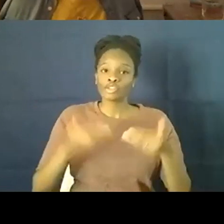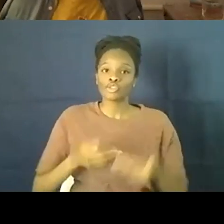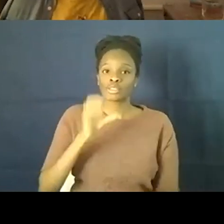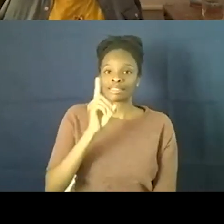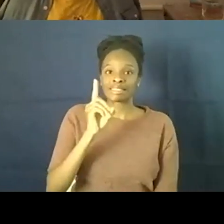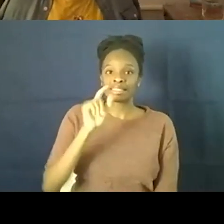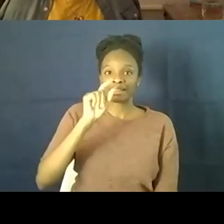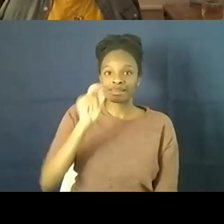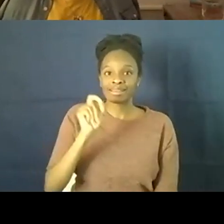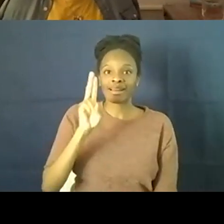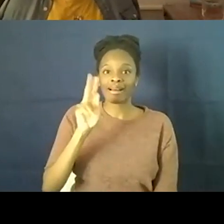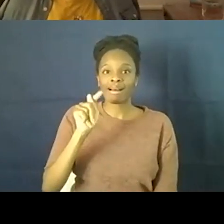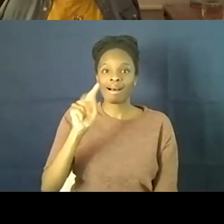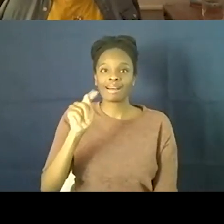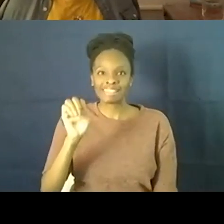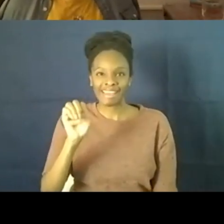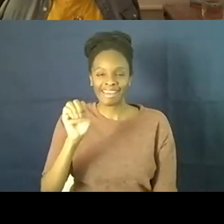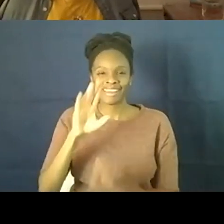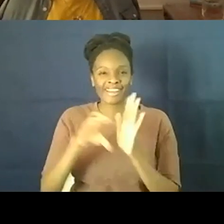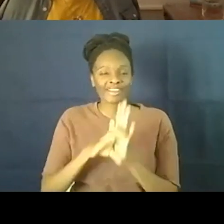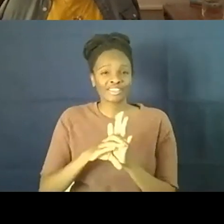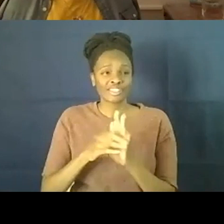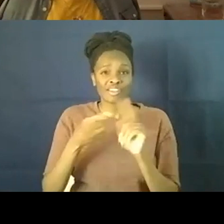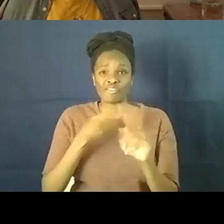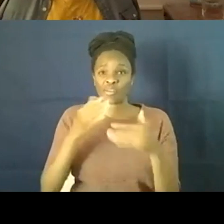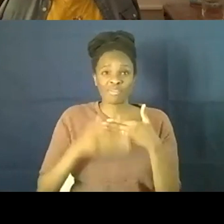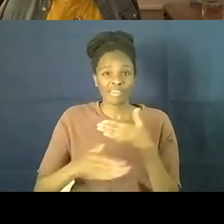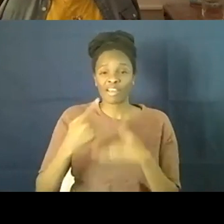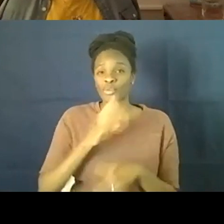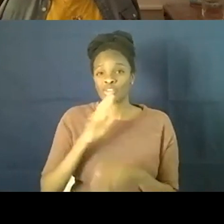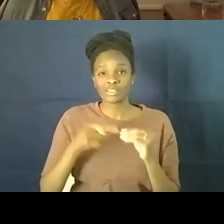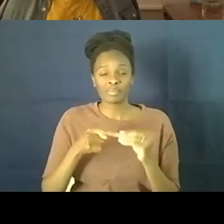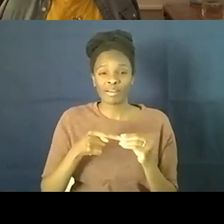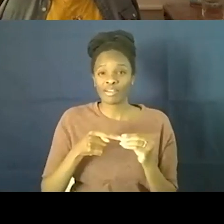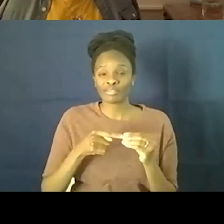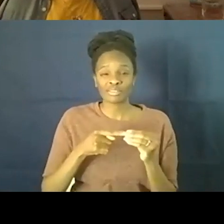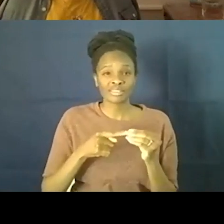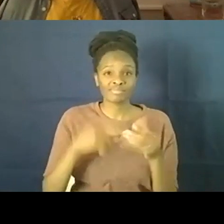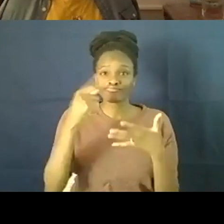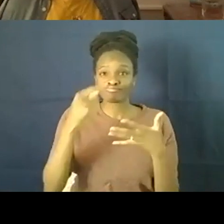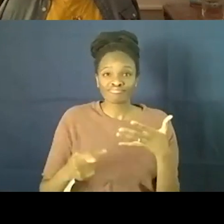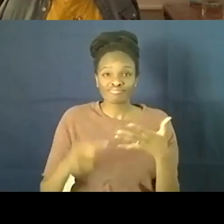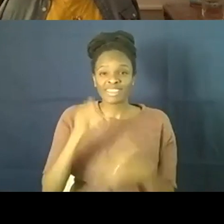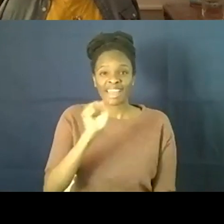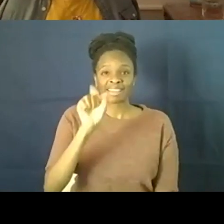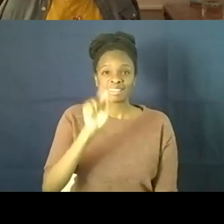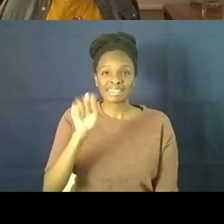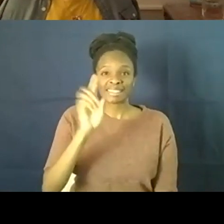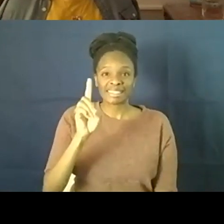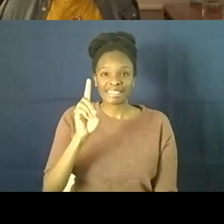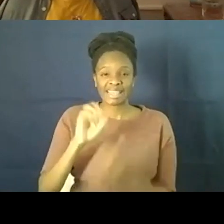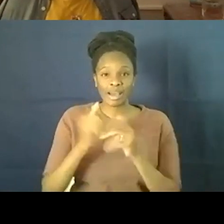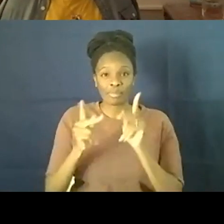And then I feel like from there, we just talked about all of our weird, like, STD phobia when we first started